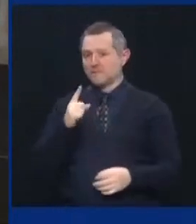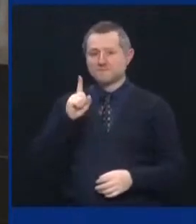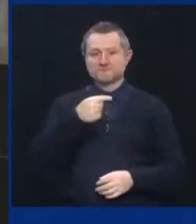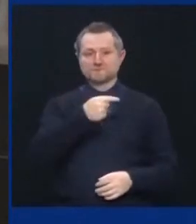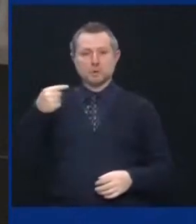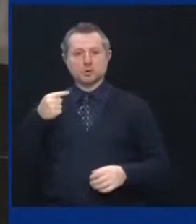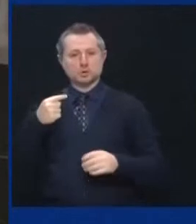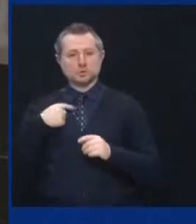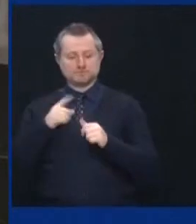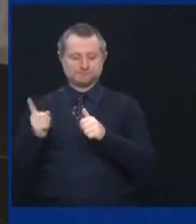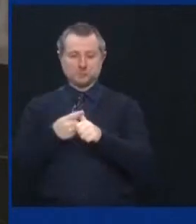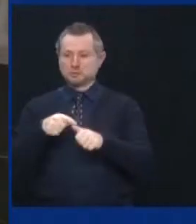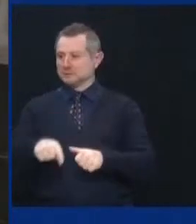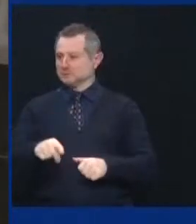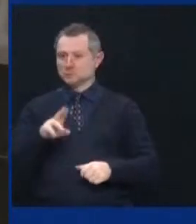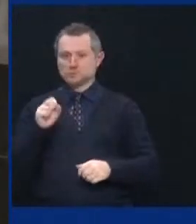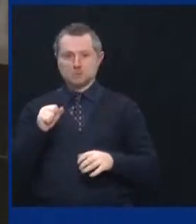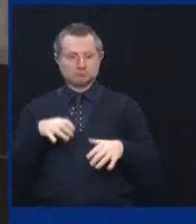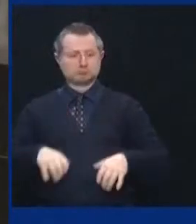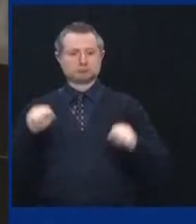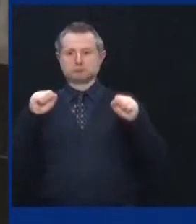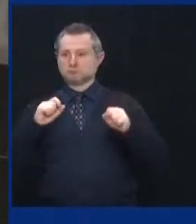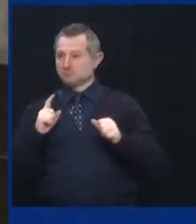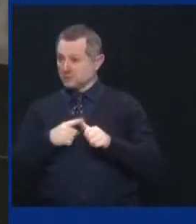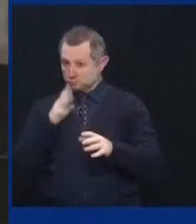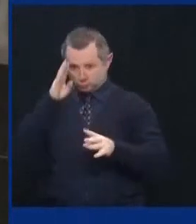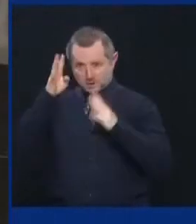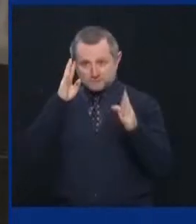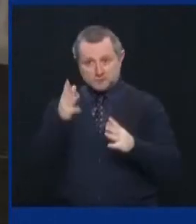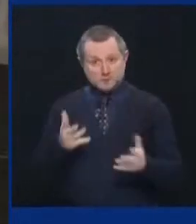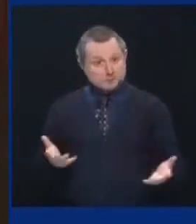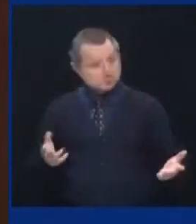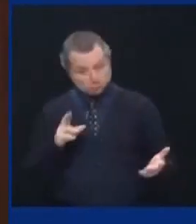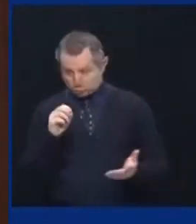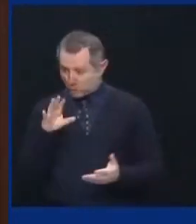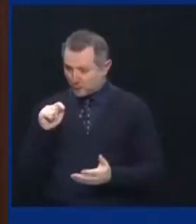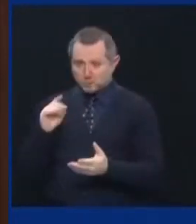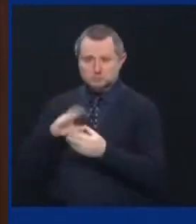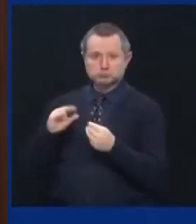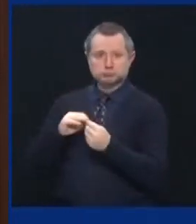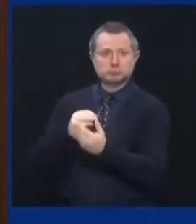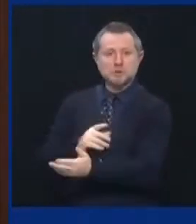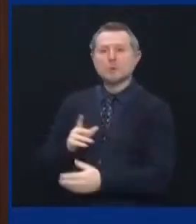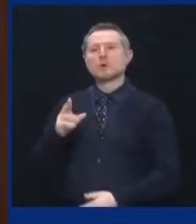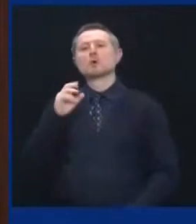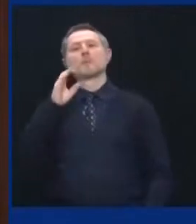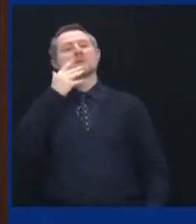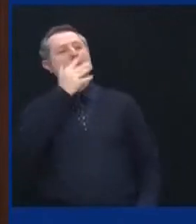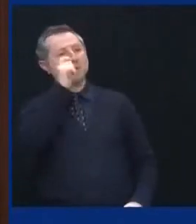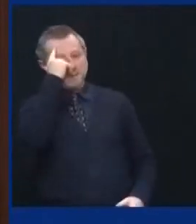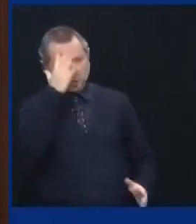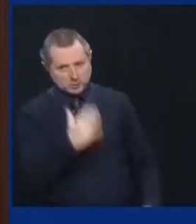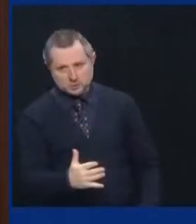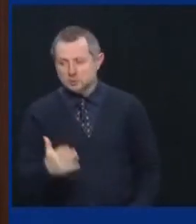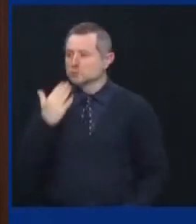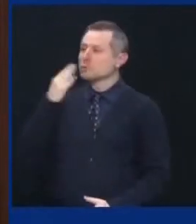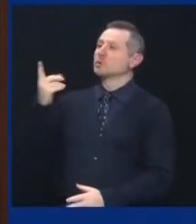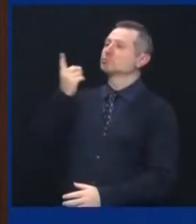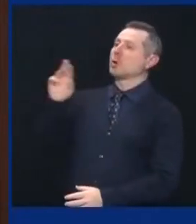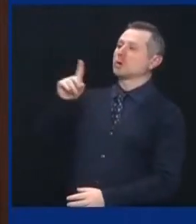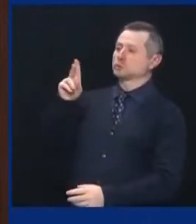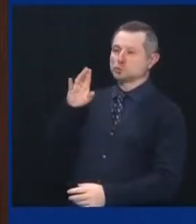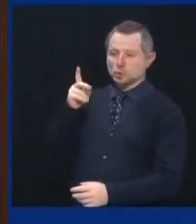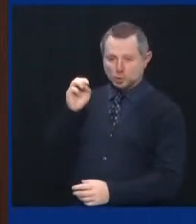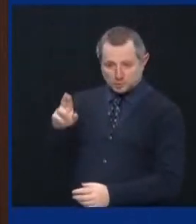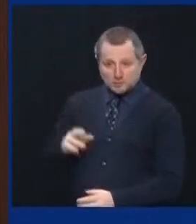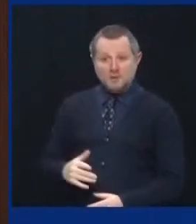work and a lot of creativity, so thank you very much, Robert. Thank you, Governor, and thank you, Dr. Zucker. The plan that we have and the protocols that we put